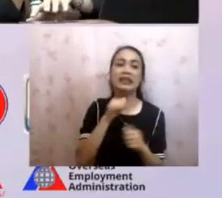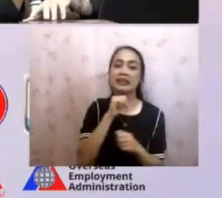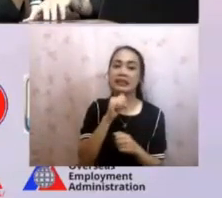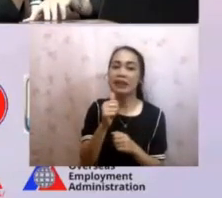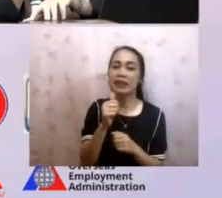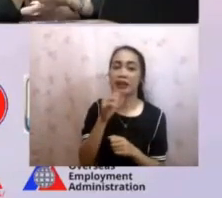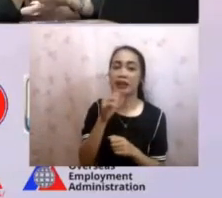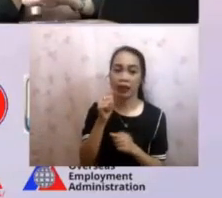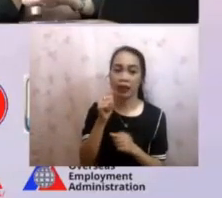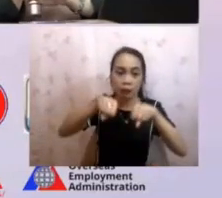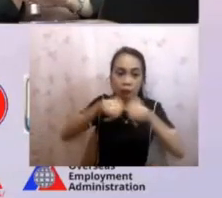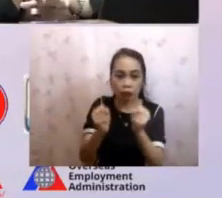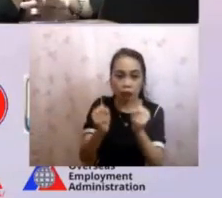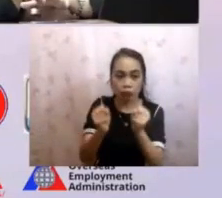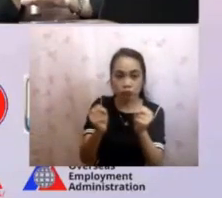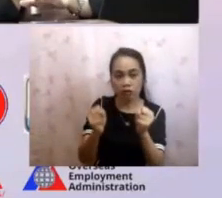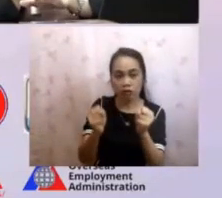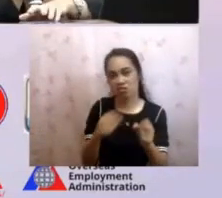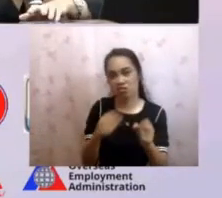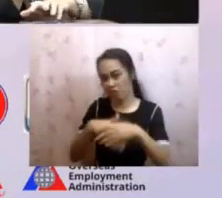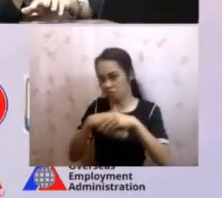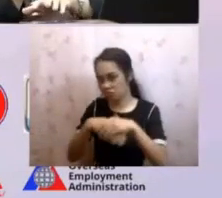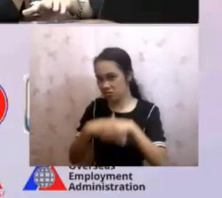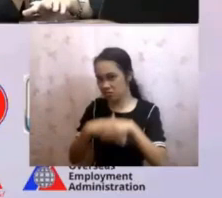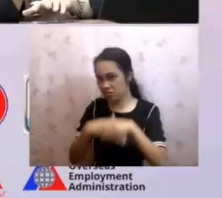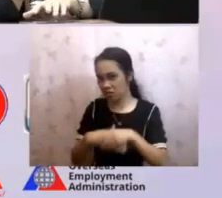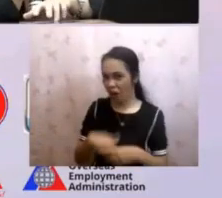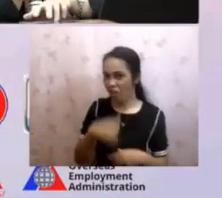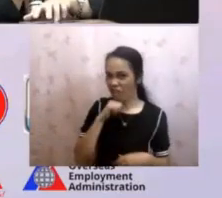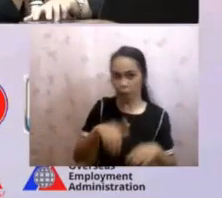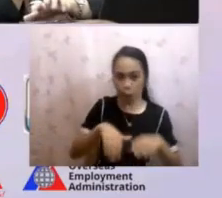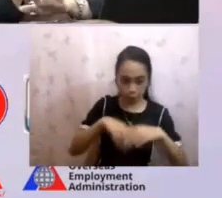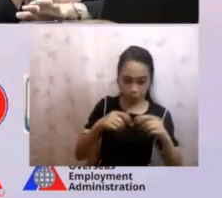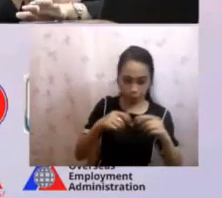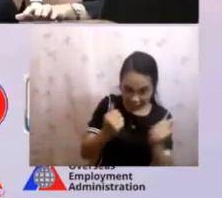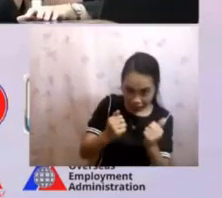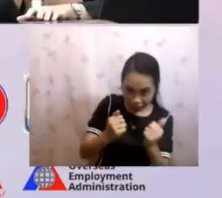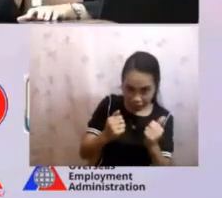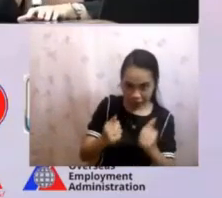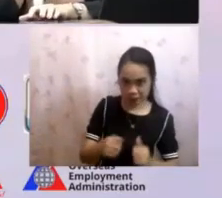But remember this day, guys. If you are in the interview,